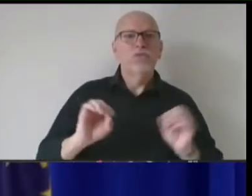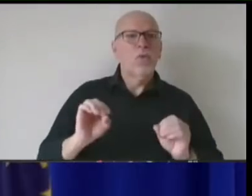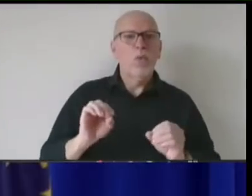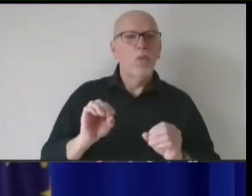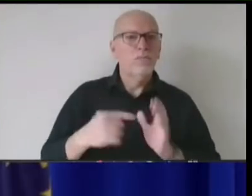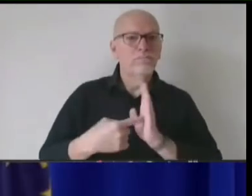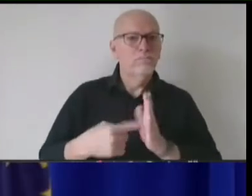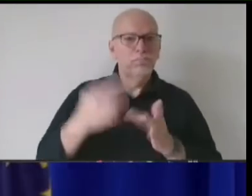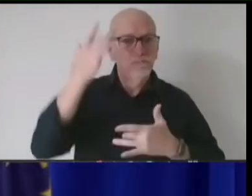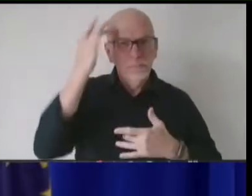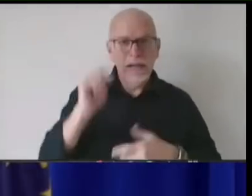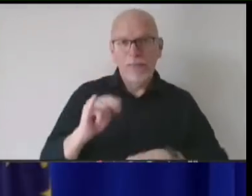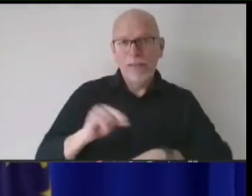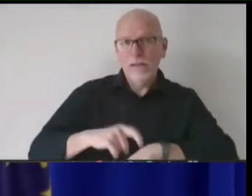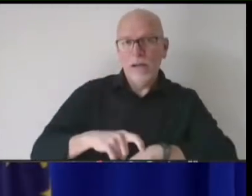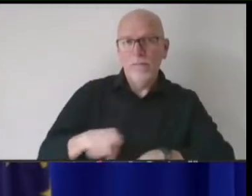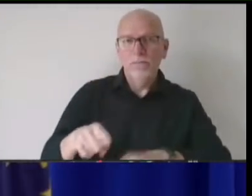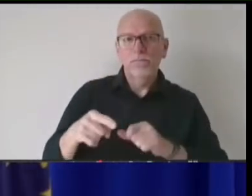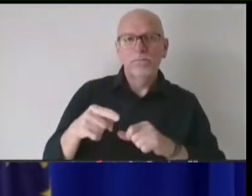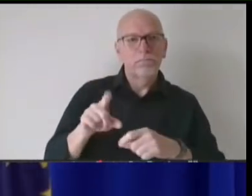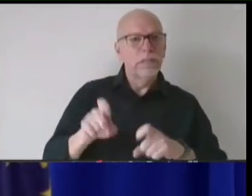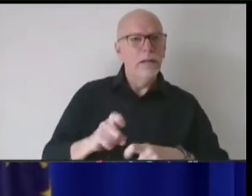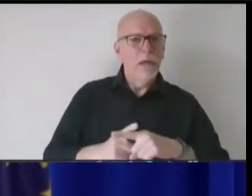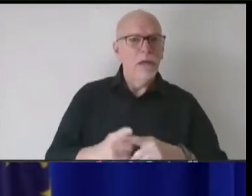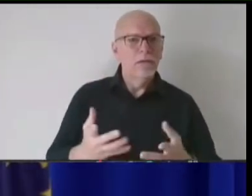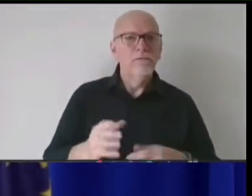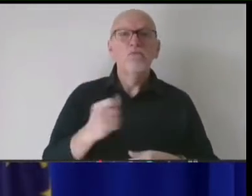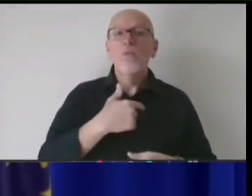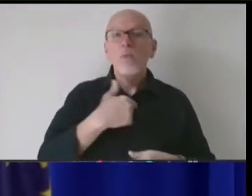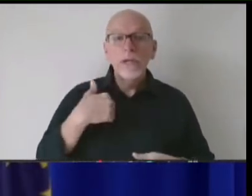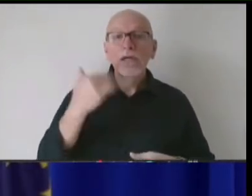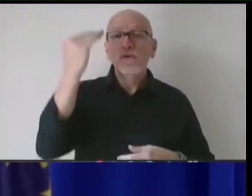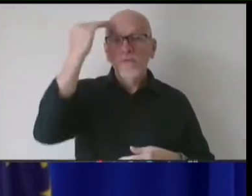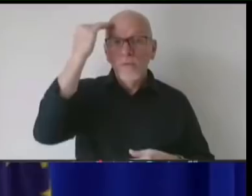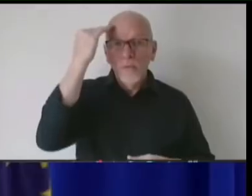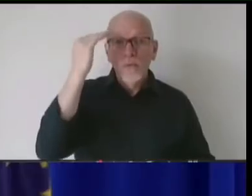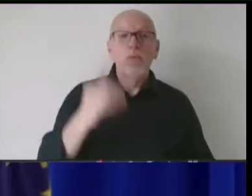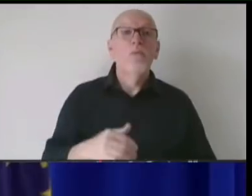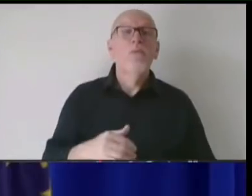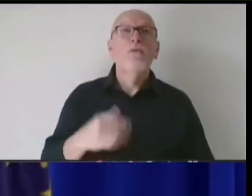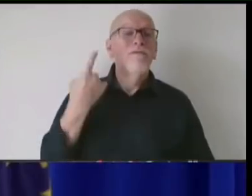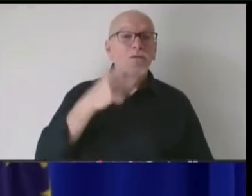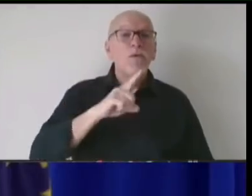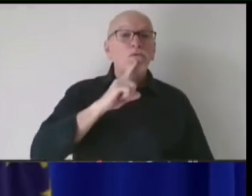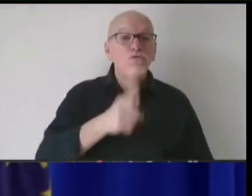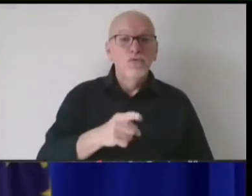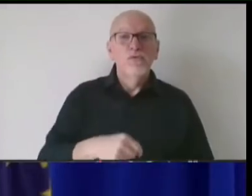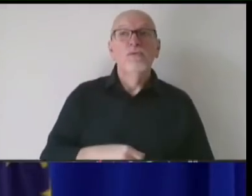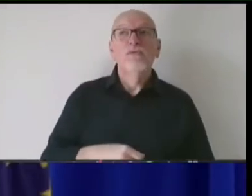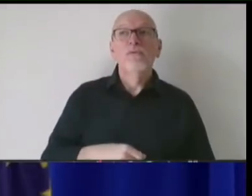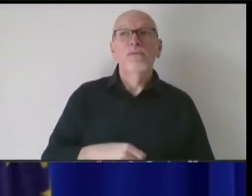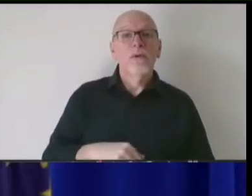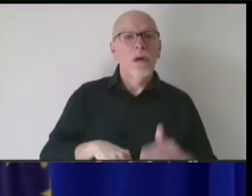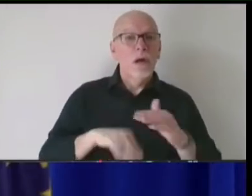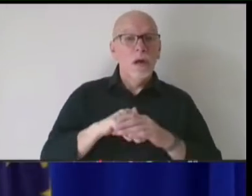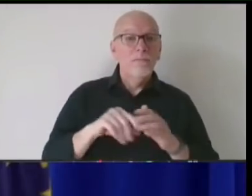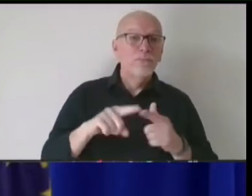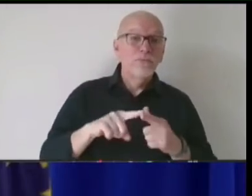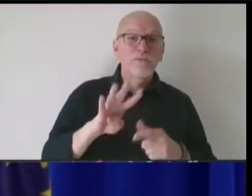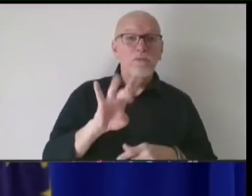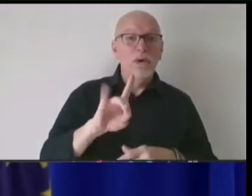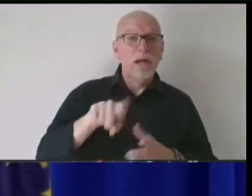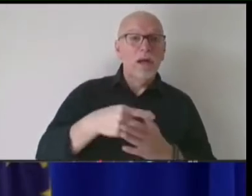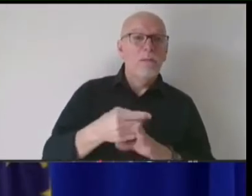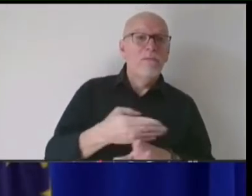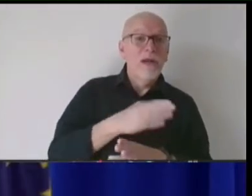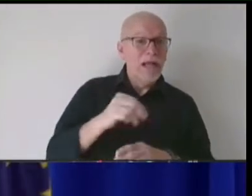time they tested positive. So we know 100% that up to 48 hours before, and with the